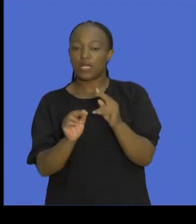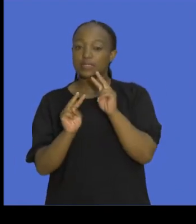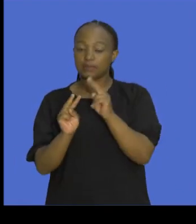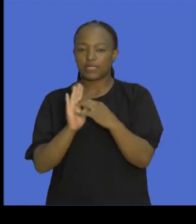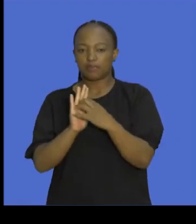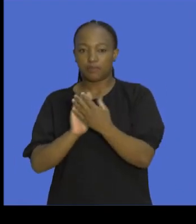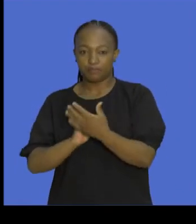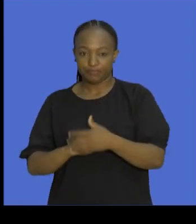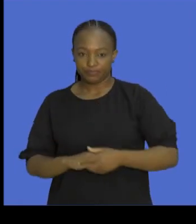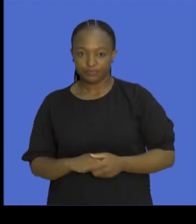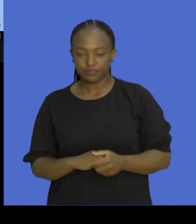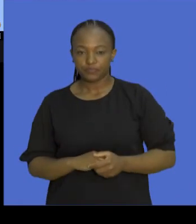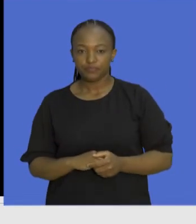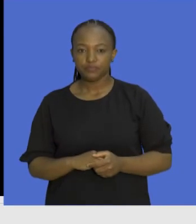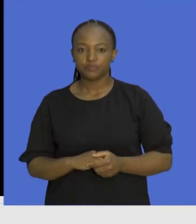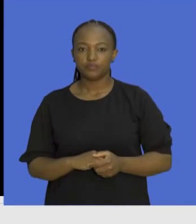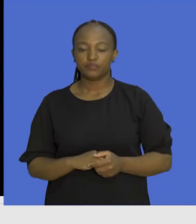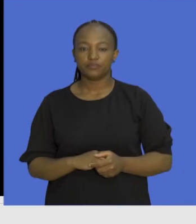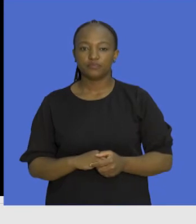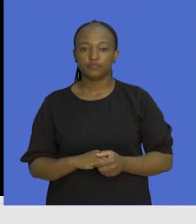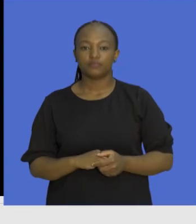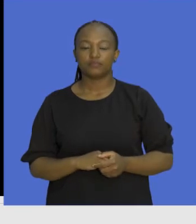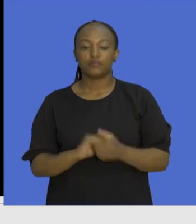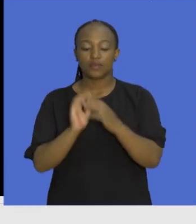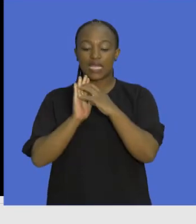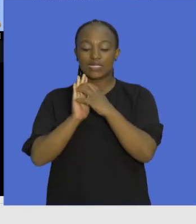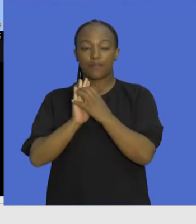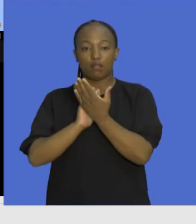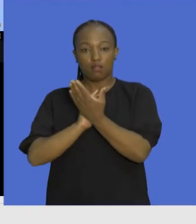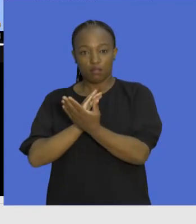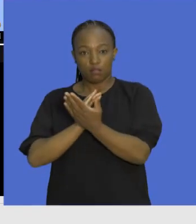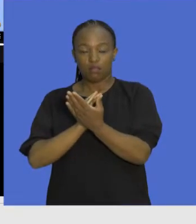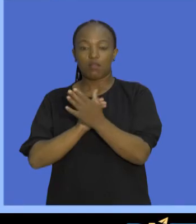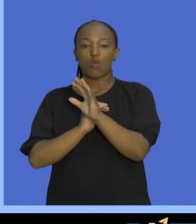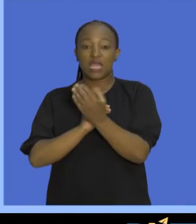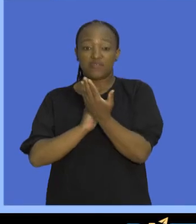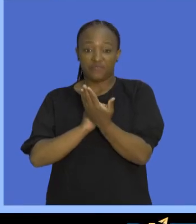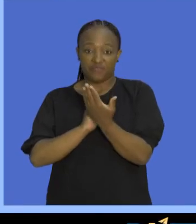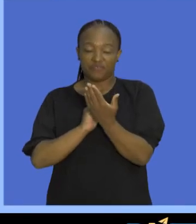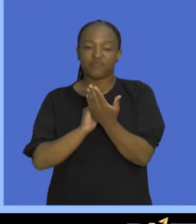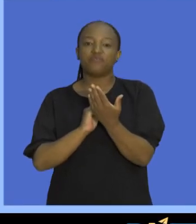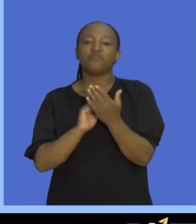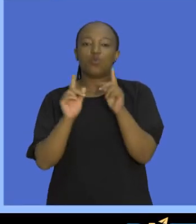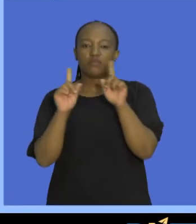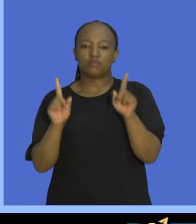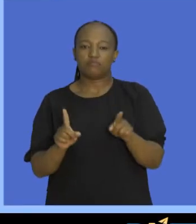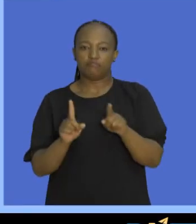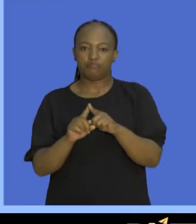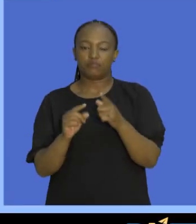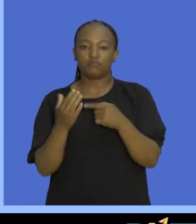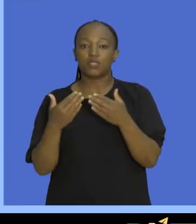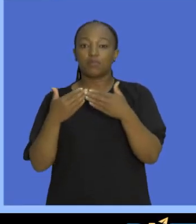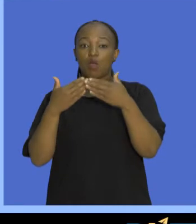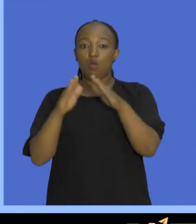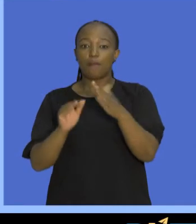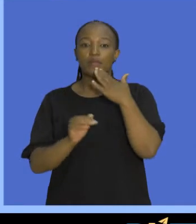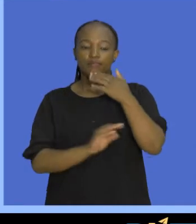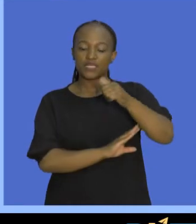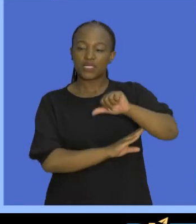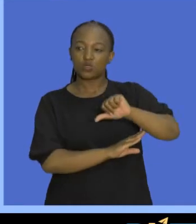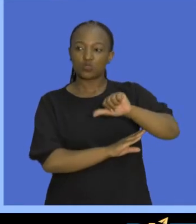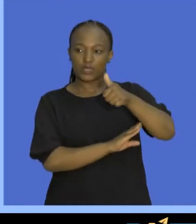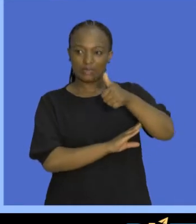our simulation, right? So if we go to our simulation, this is what we have, okay? Now, I'll open that switch